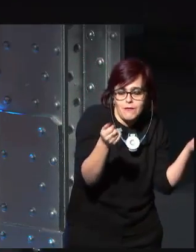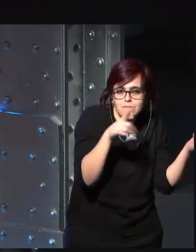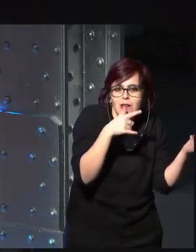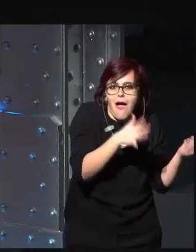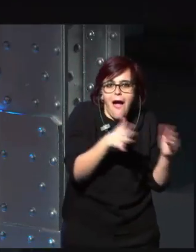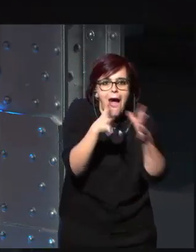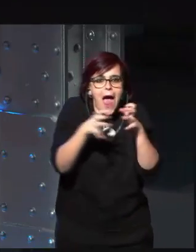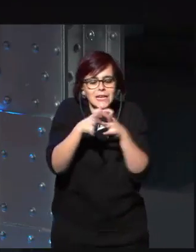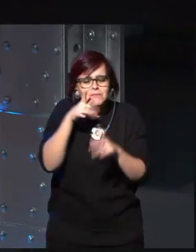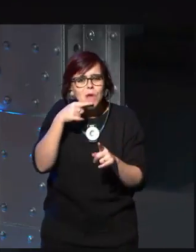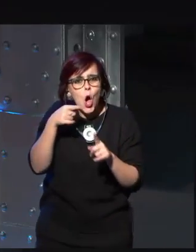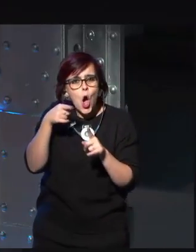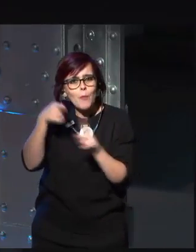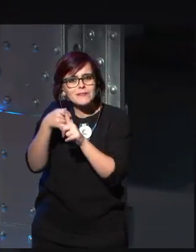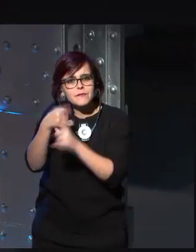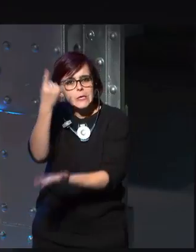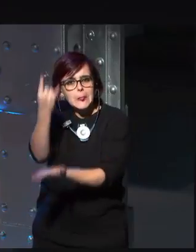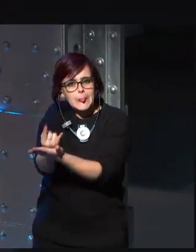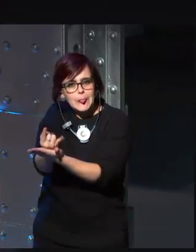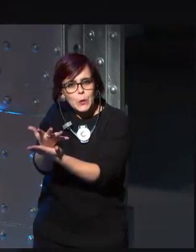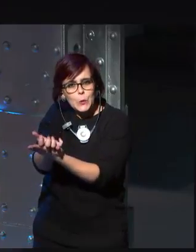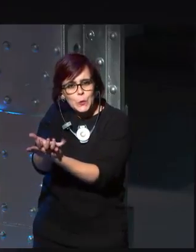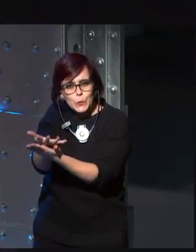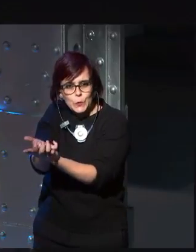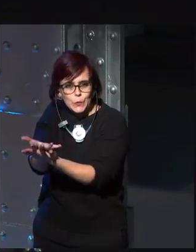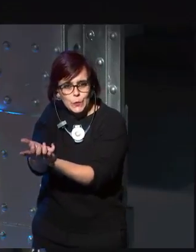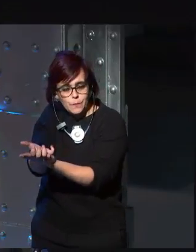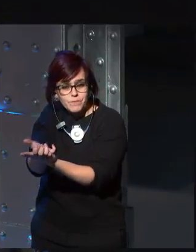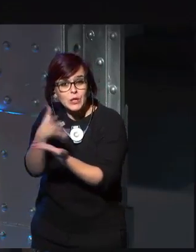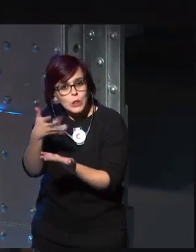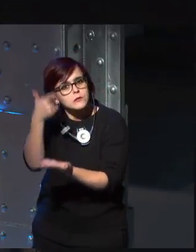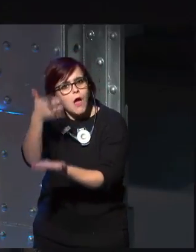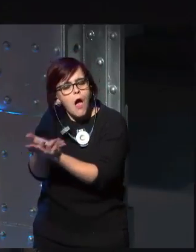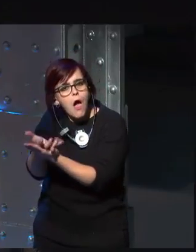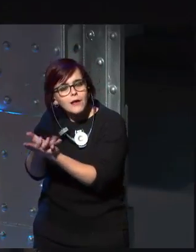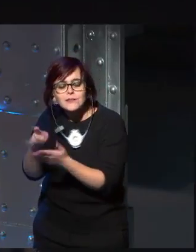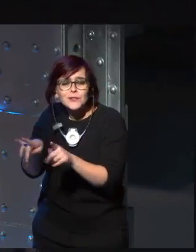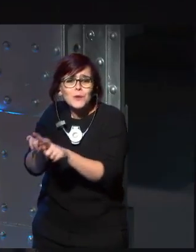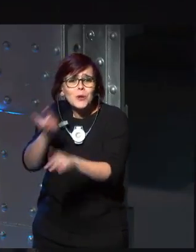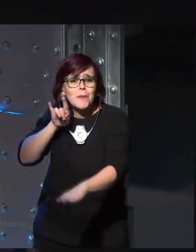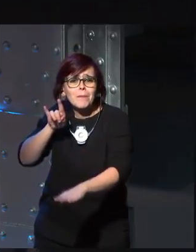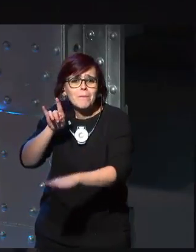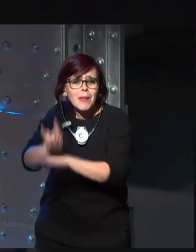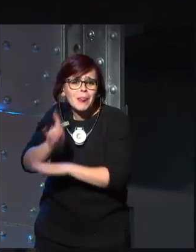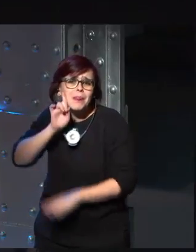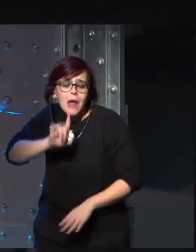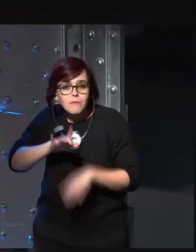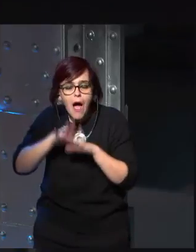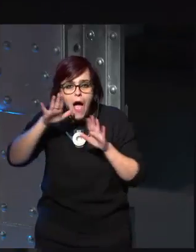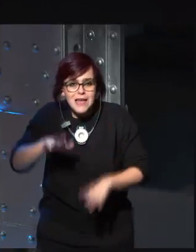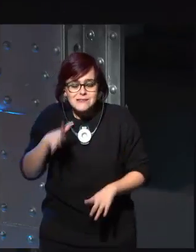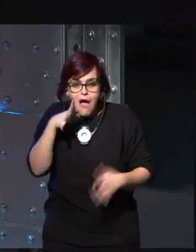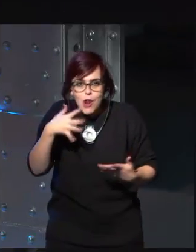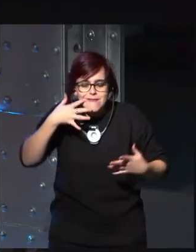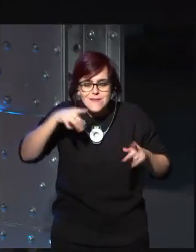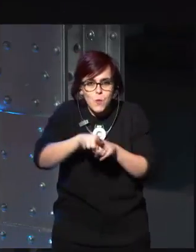turning the recording into a lie, and it's almost like hyper-real in a way, because now you could cut things up, you could overdub, you could